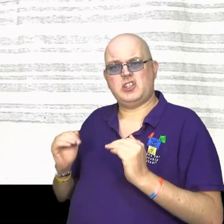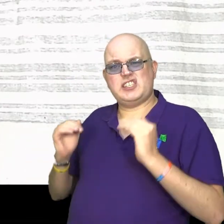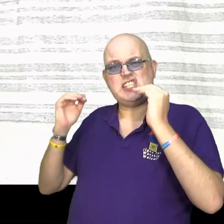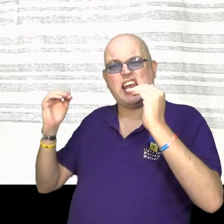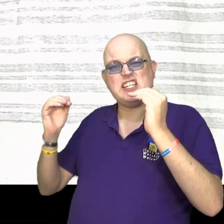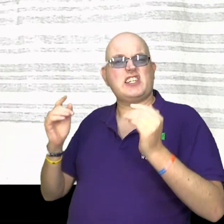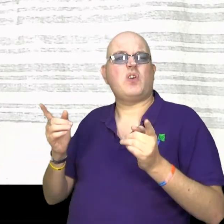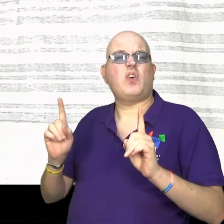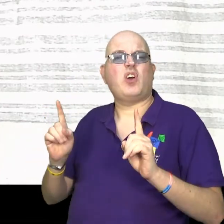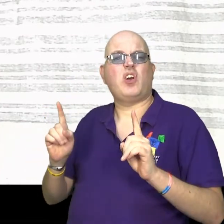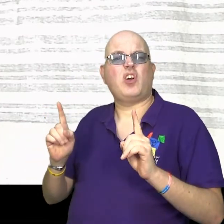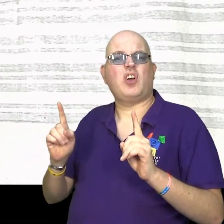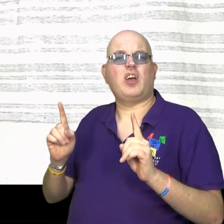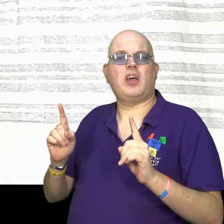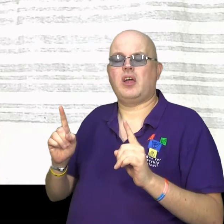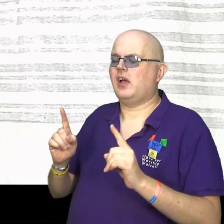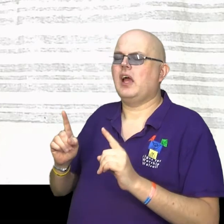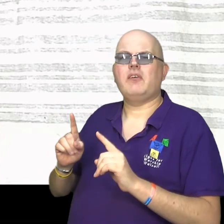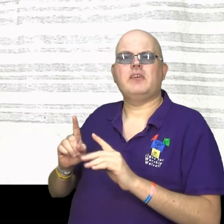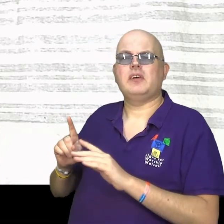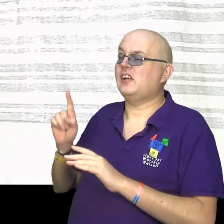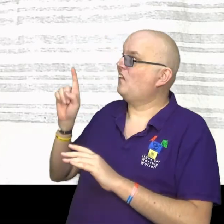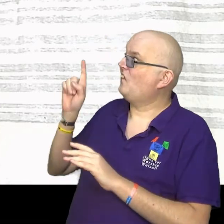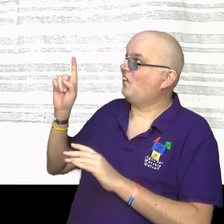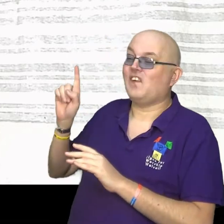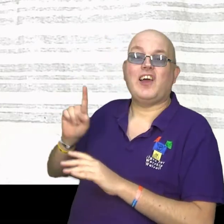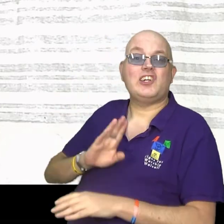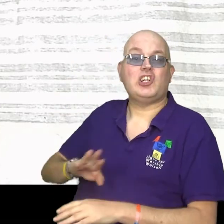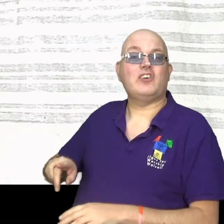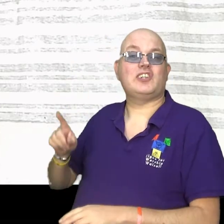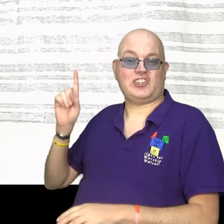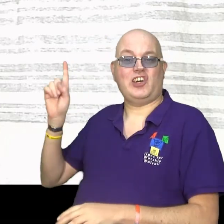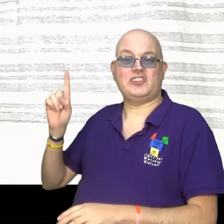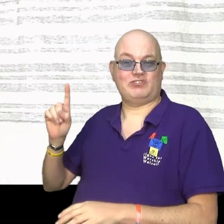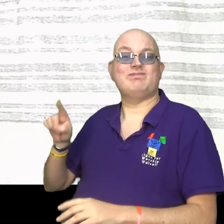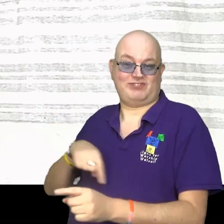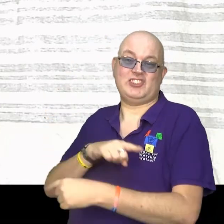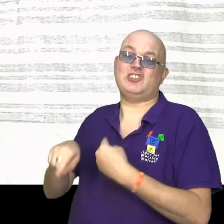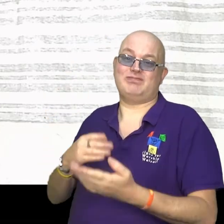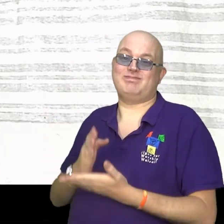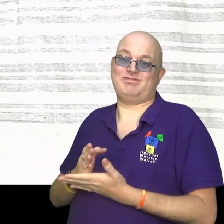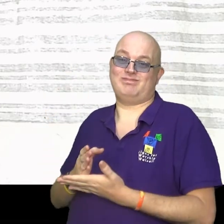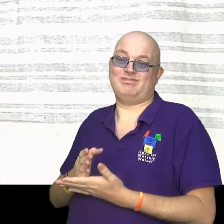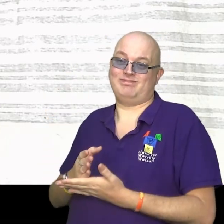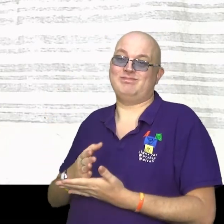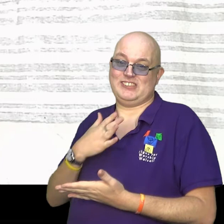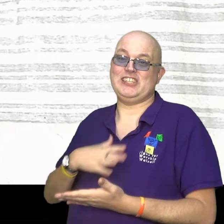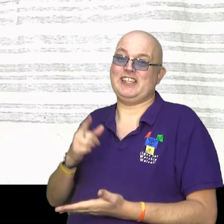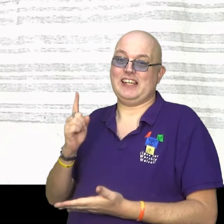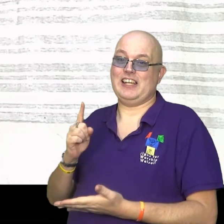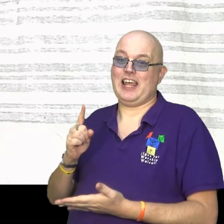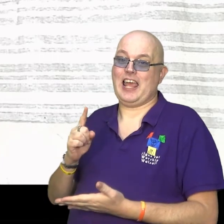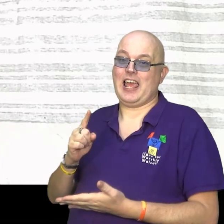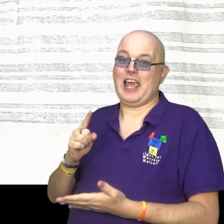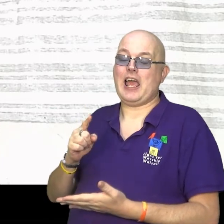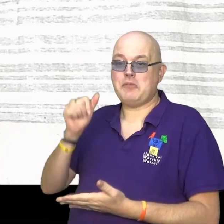only status that we need is as a beloved child of God. And when we know that